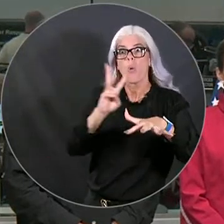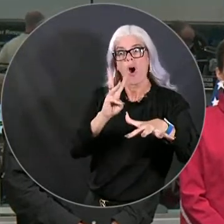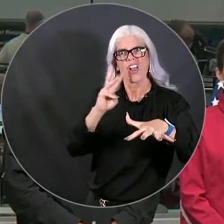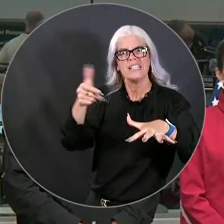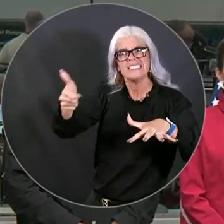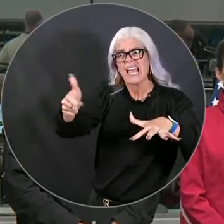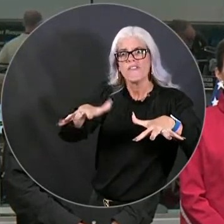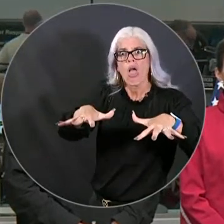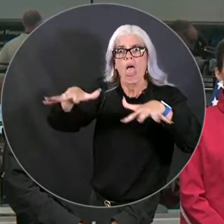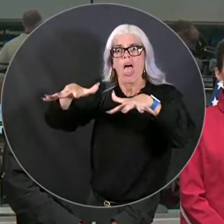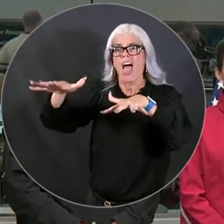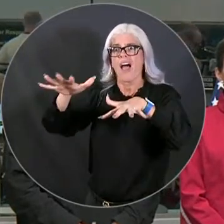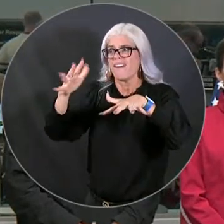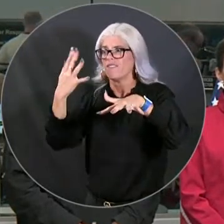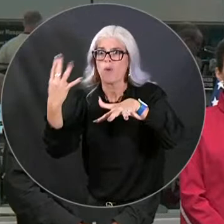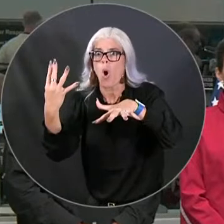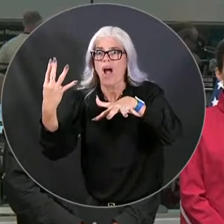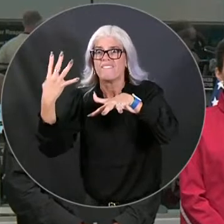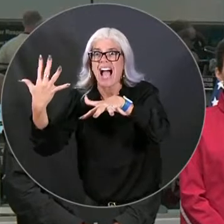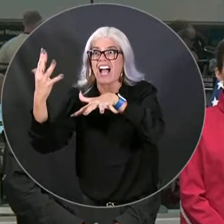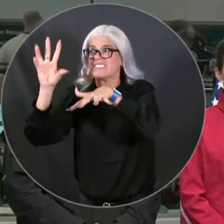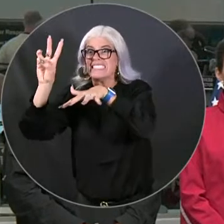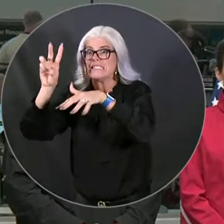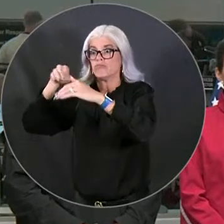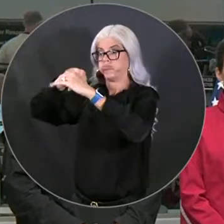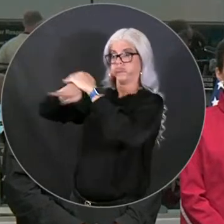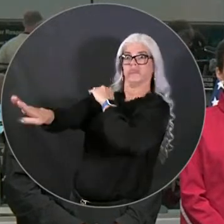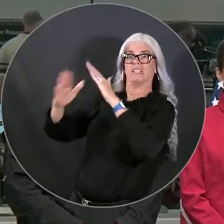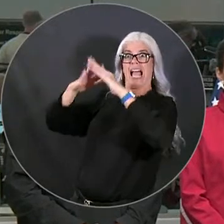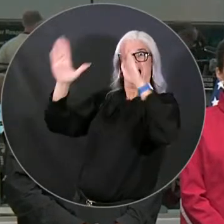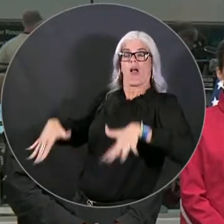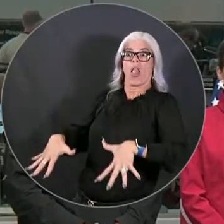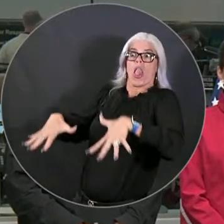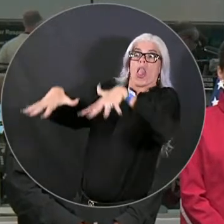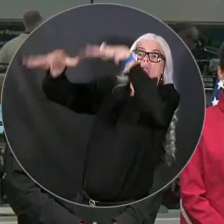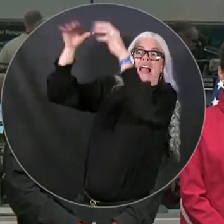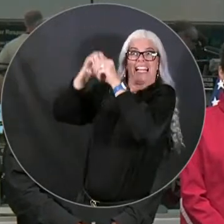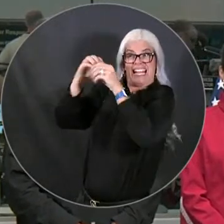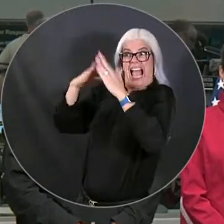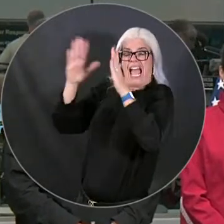a residential area, and that is really the life-threatening situation.